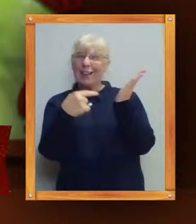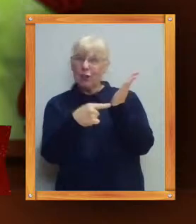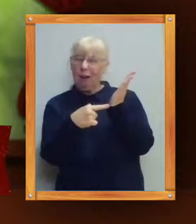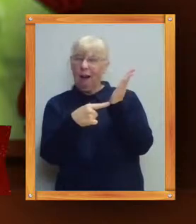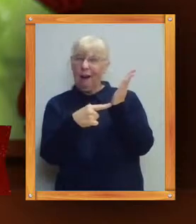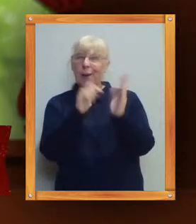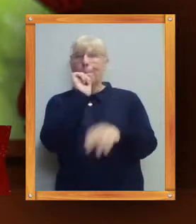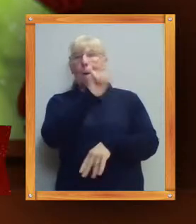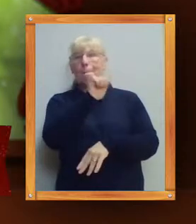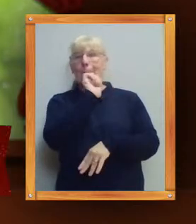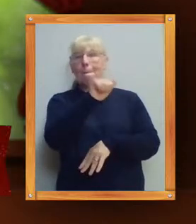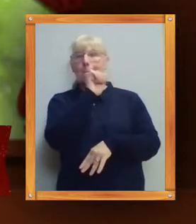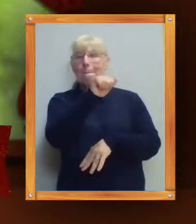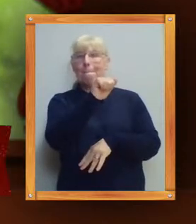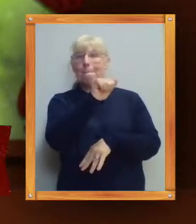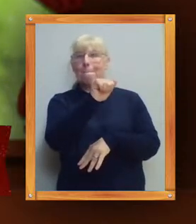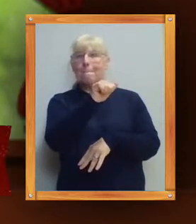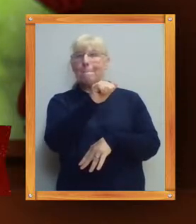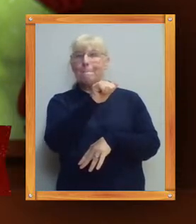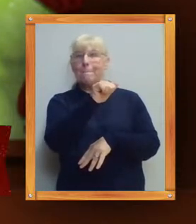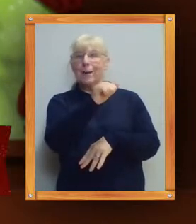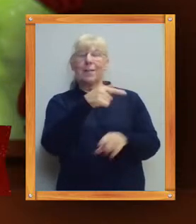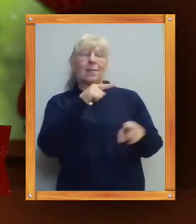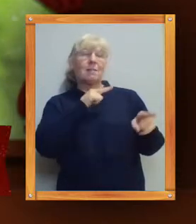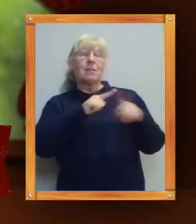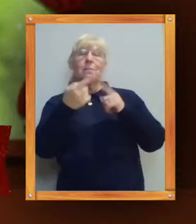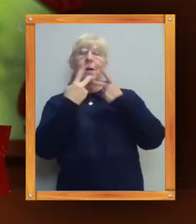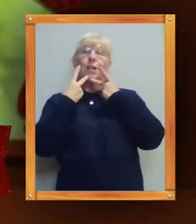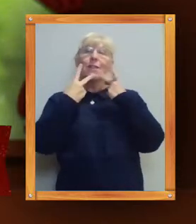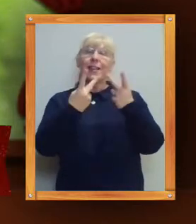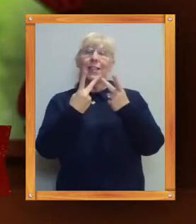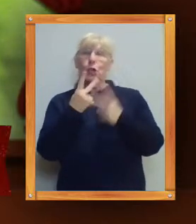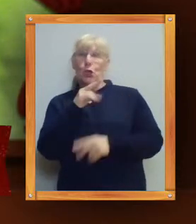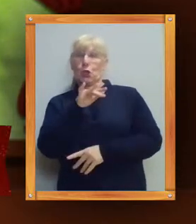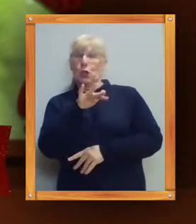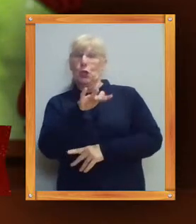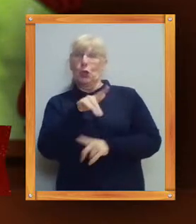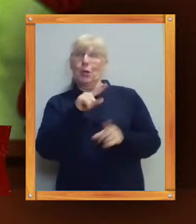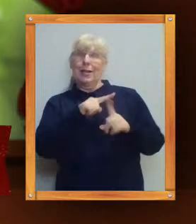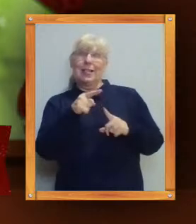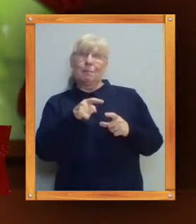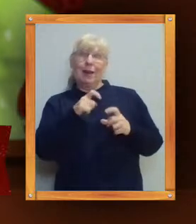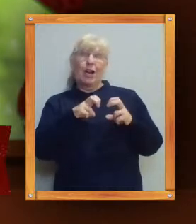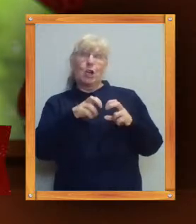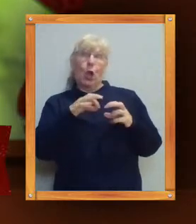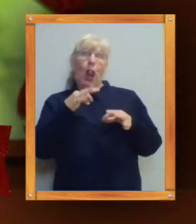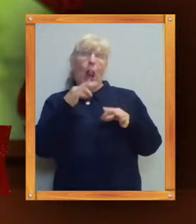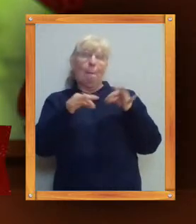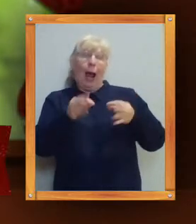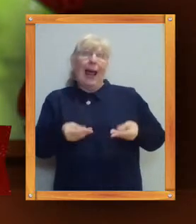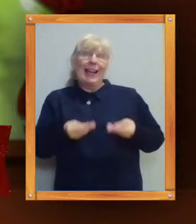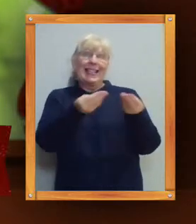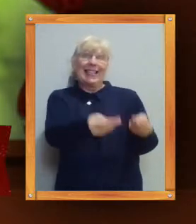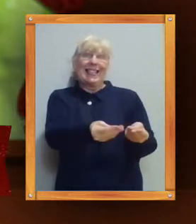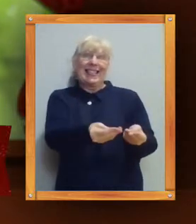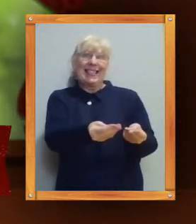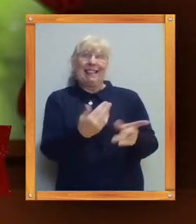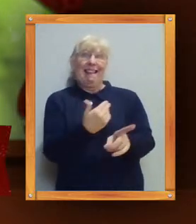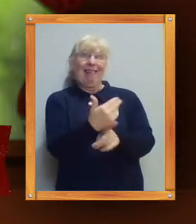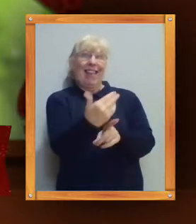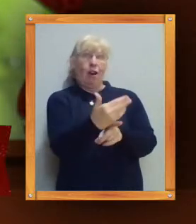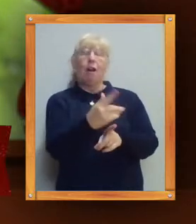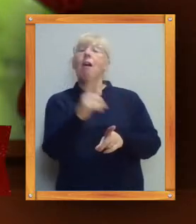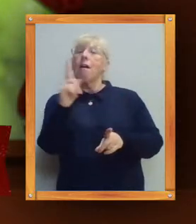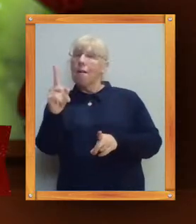special visitor will be there with a very special prize. All that to come a little bit later on tonight. Let's make our first instant winner for